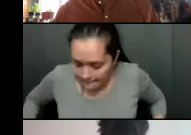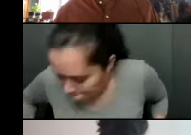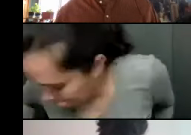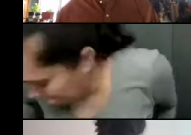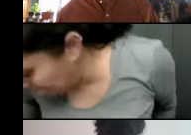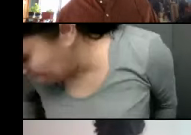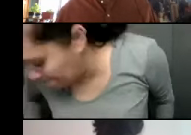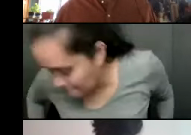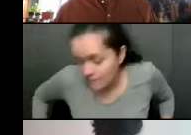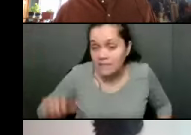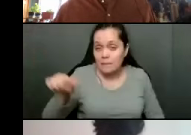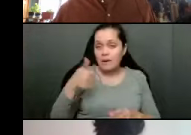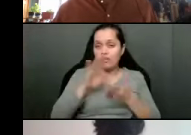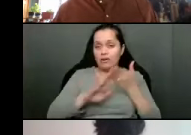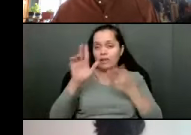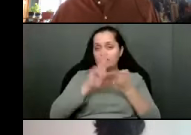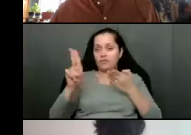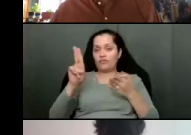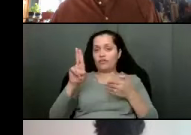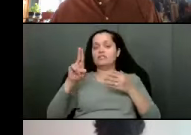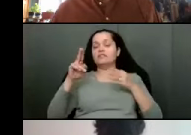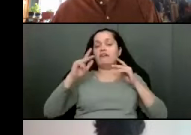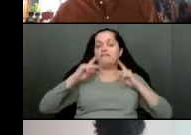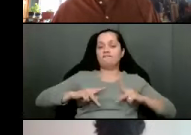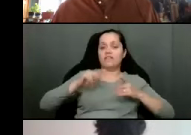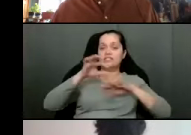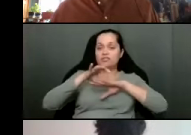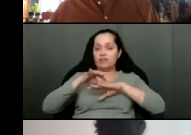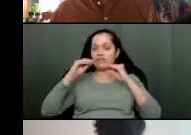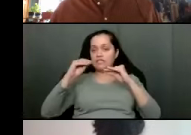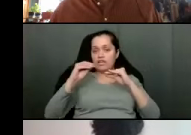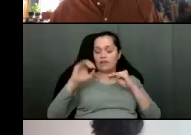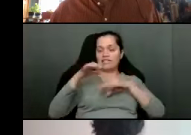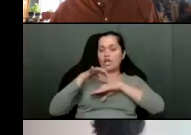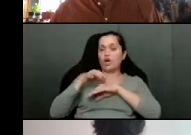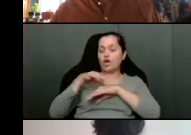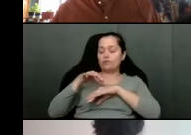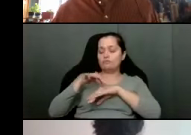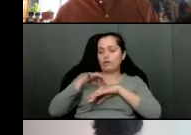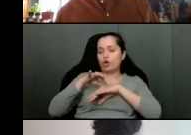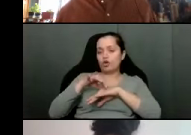other colleges and universities, physical geography is taught as earth science.